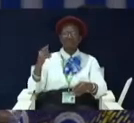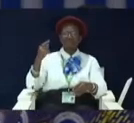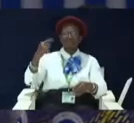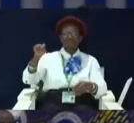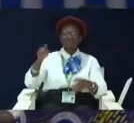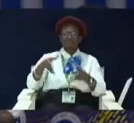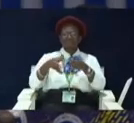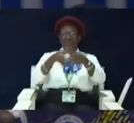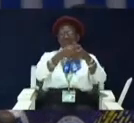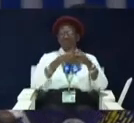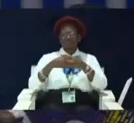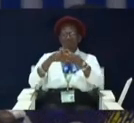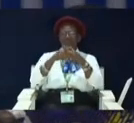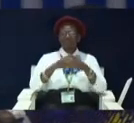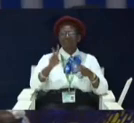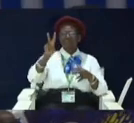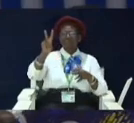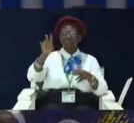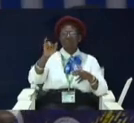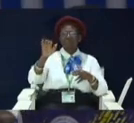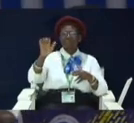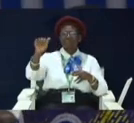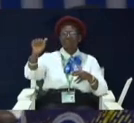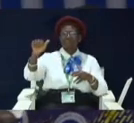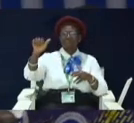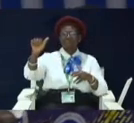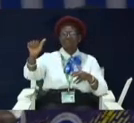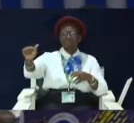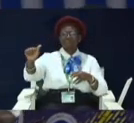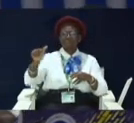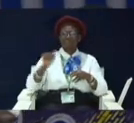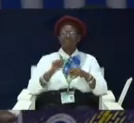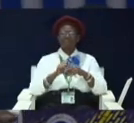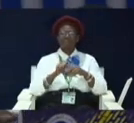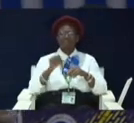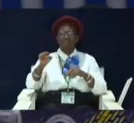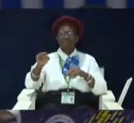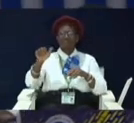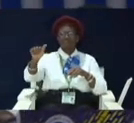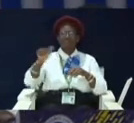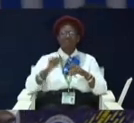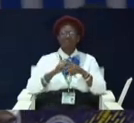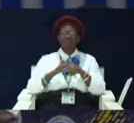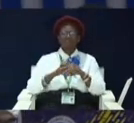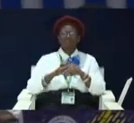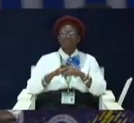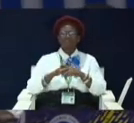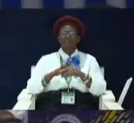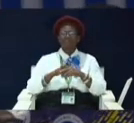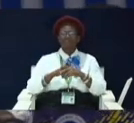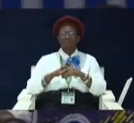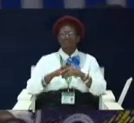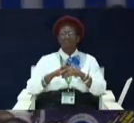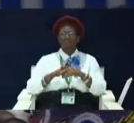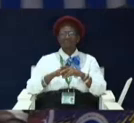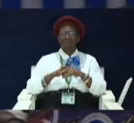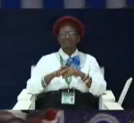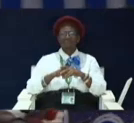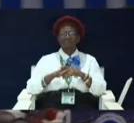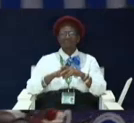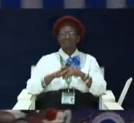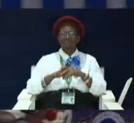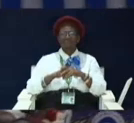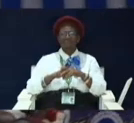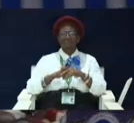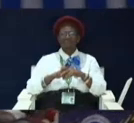American visa. Omo mi kan bebe lati gba iwe irinlan lo si ilu America. He